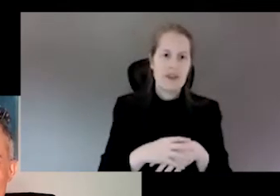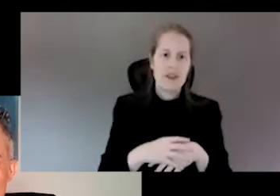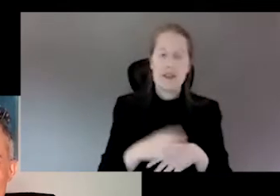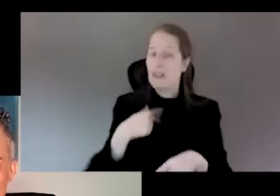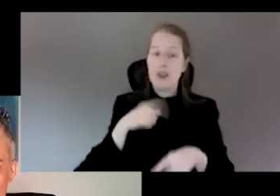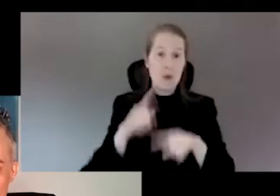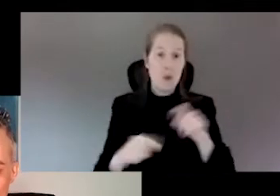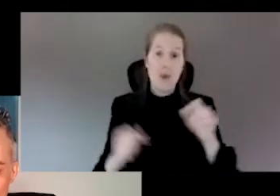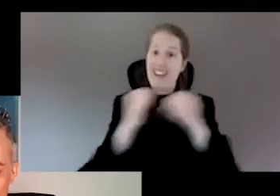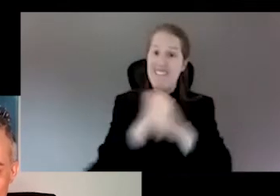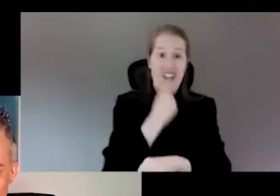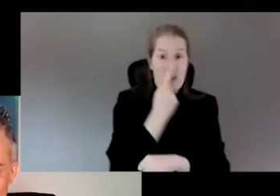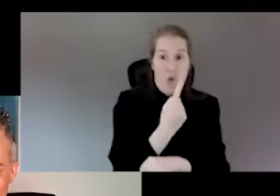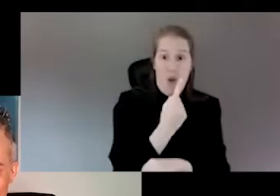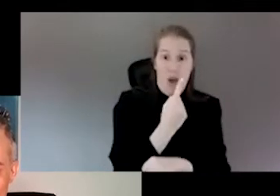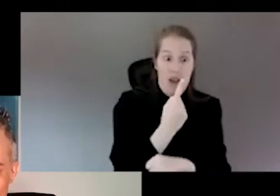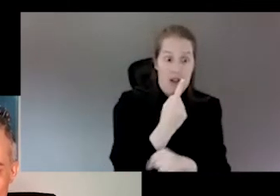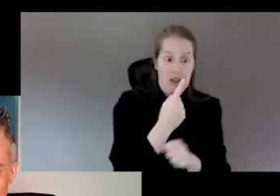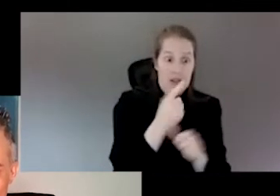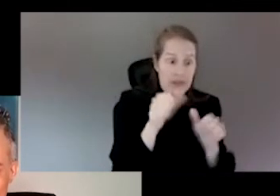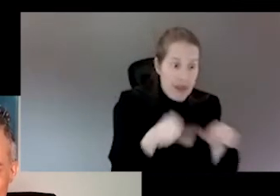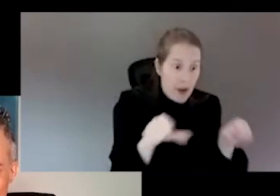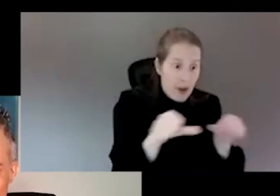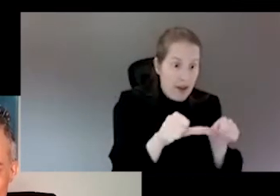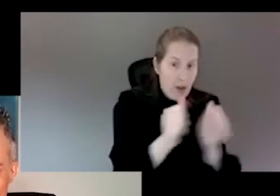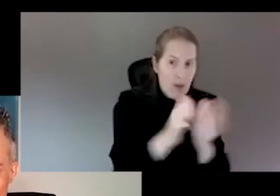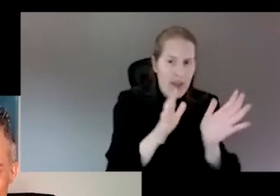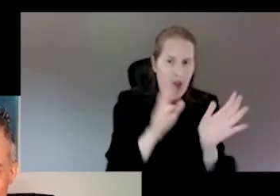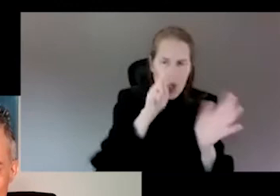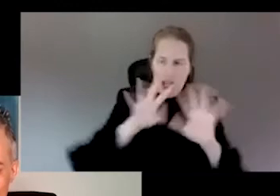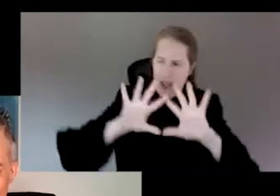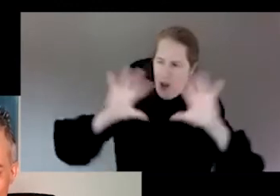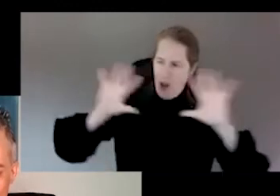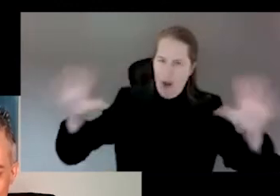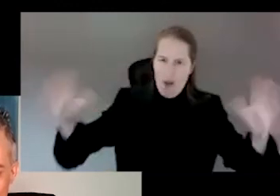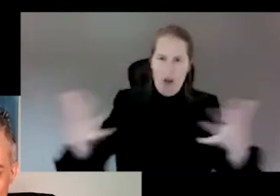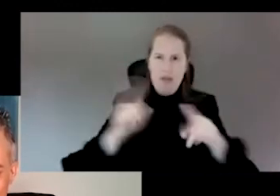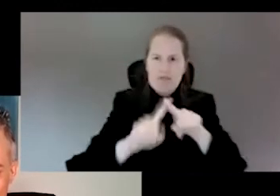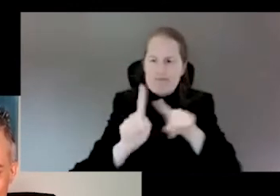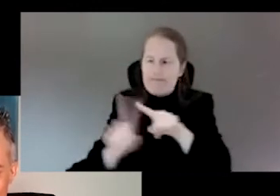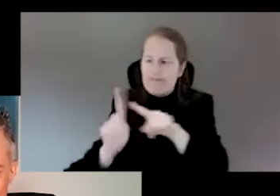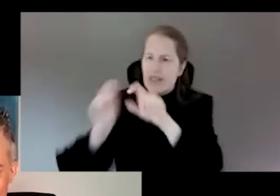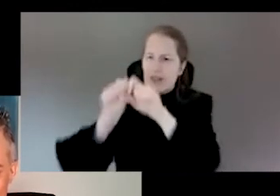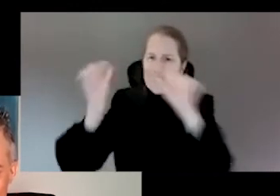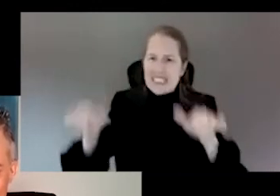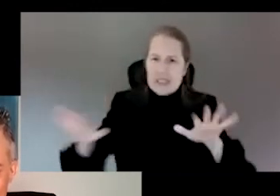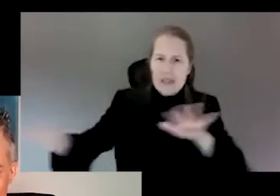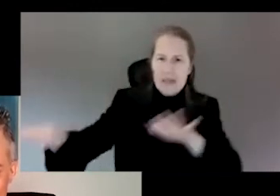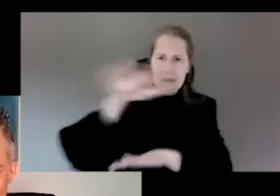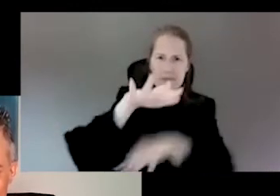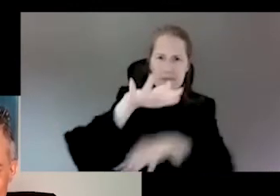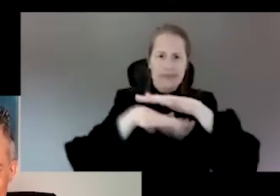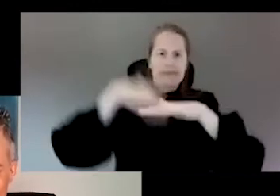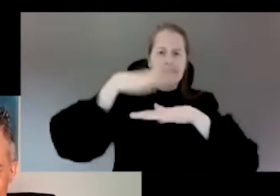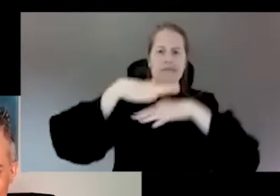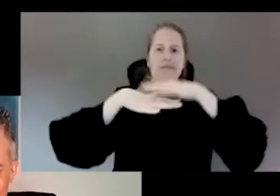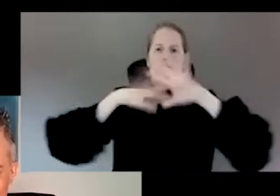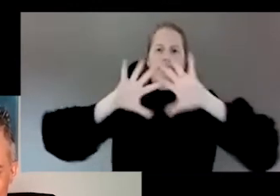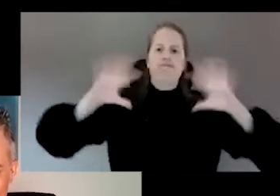equality without looking at all the other inequalities, because that just allows